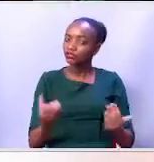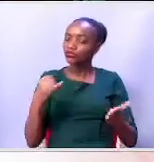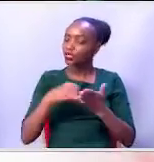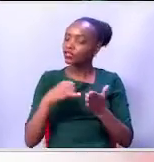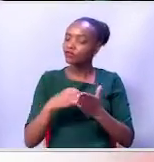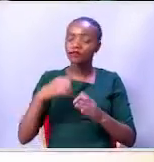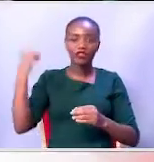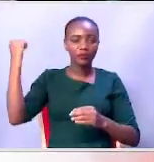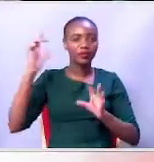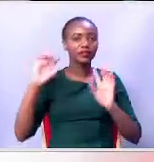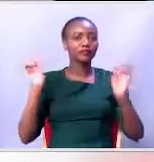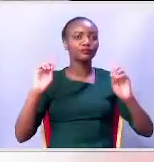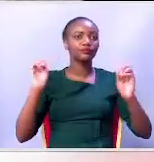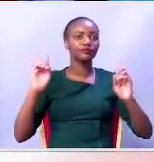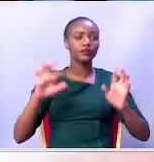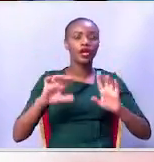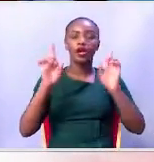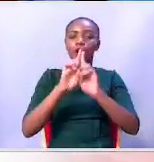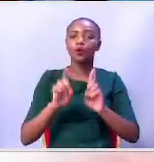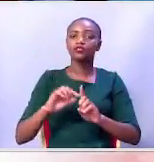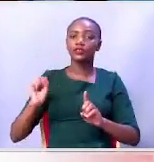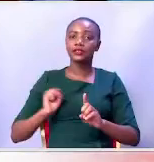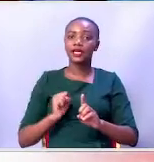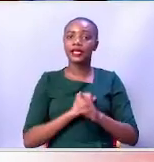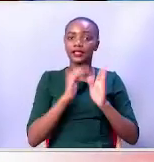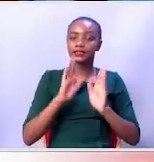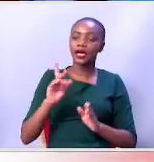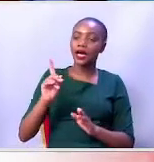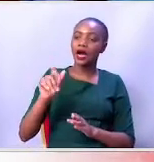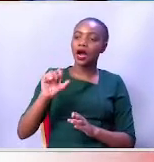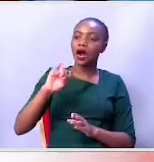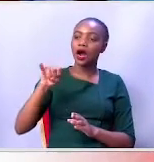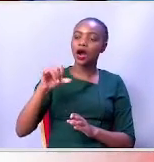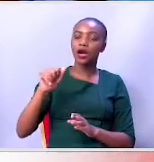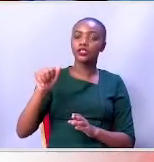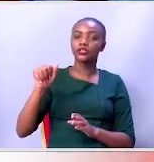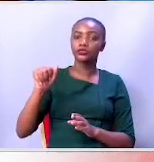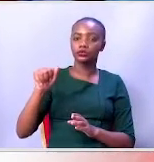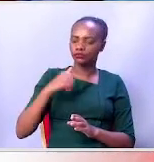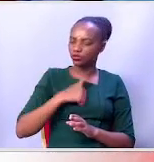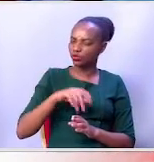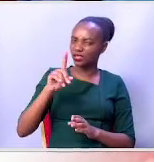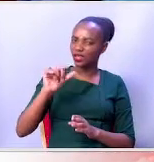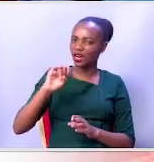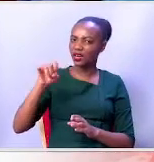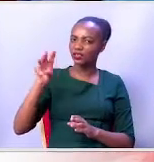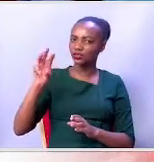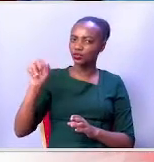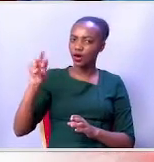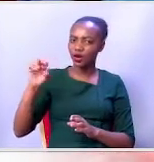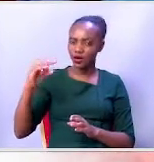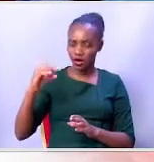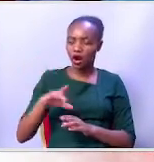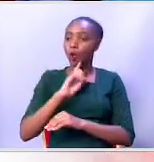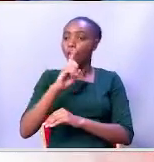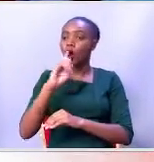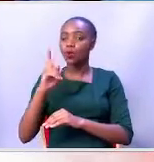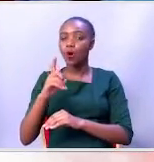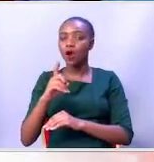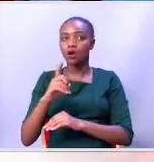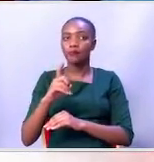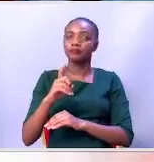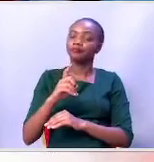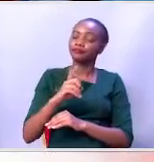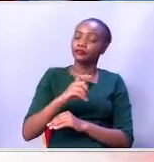battle. Senator Moses Kajwang and East African Legislative Assembly member Oburu Odinga warned ODM leader Raila Odinga's